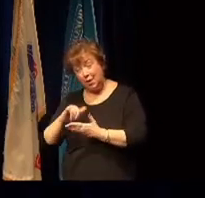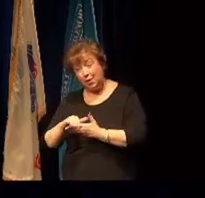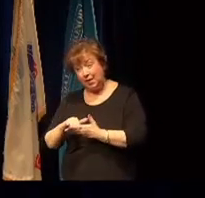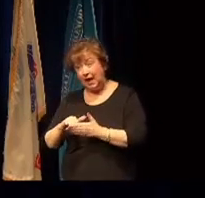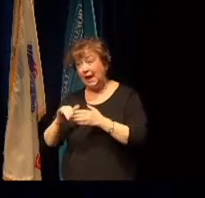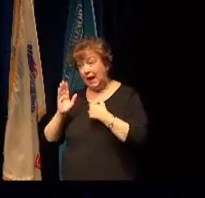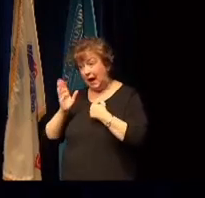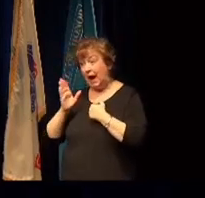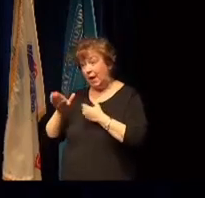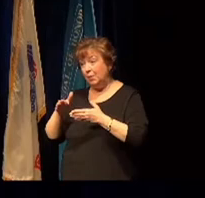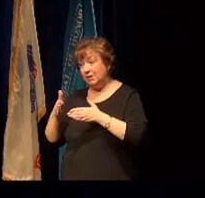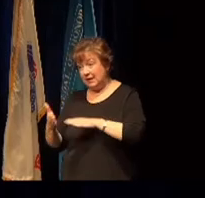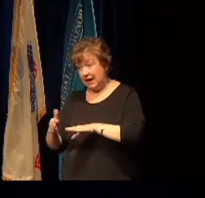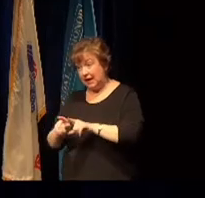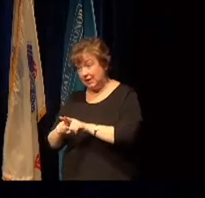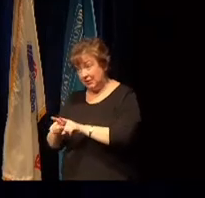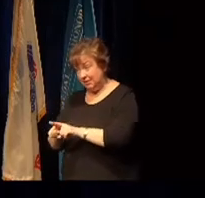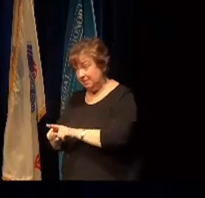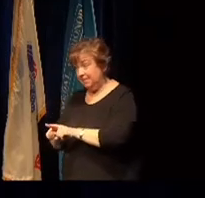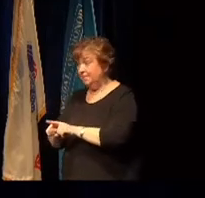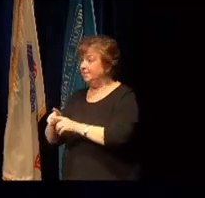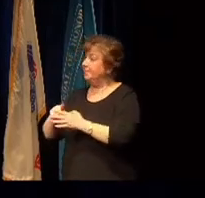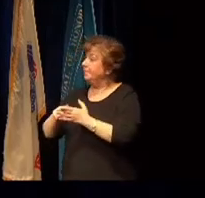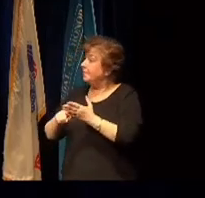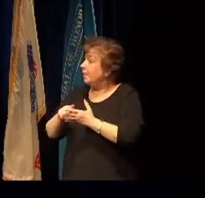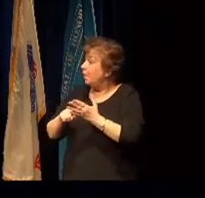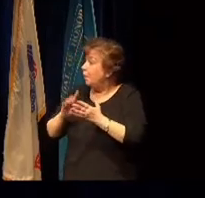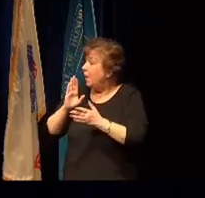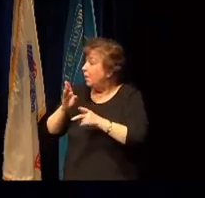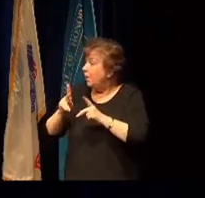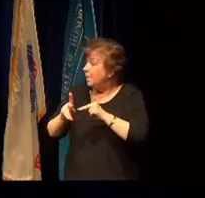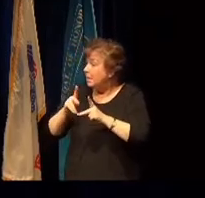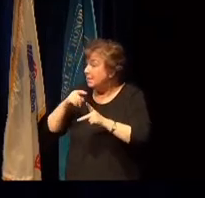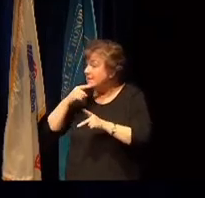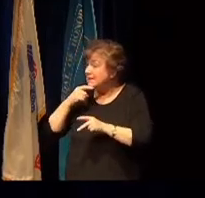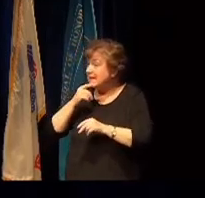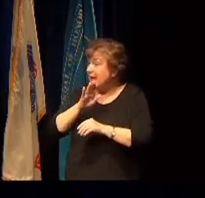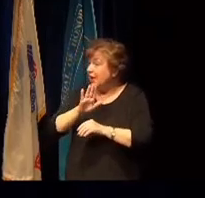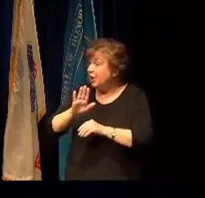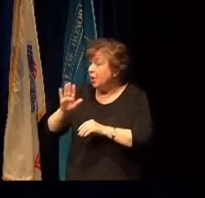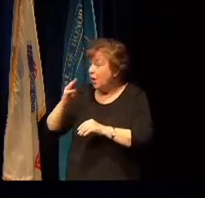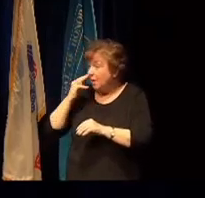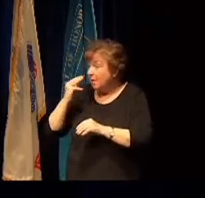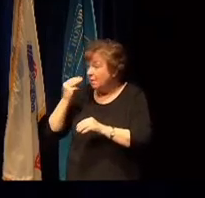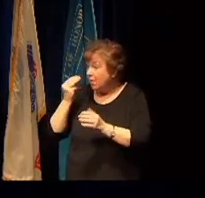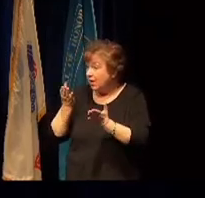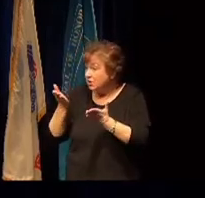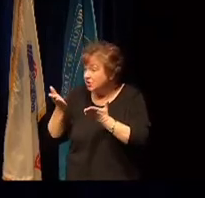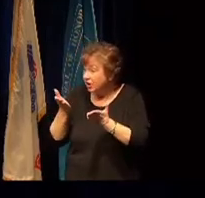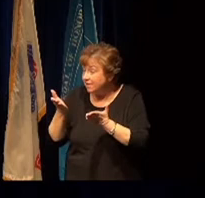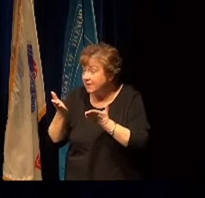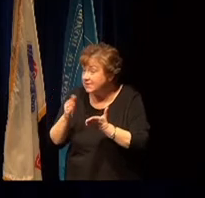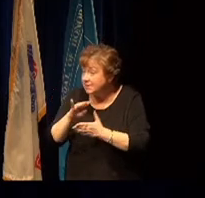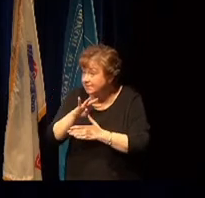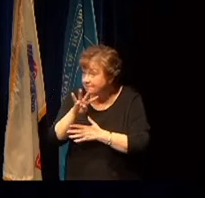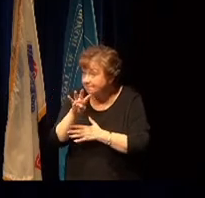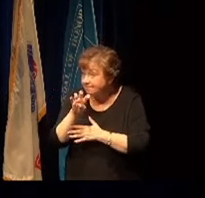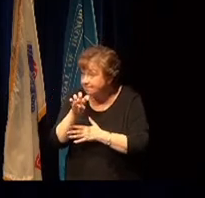Let me ask you this. What will they say at your memorial service?